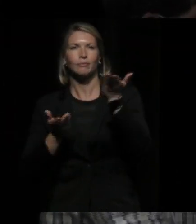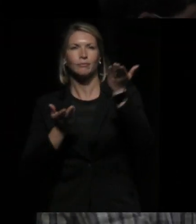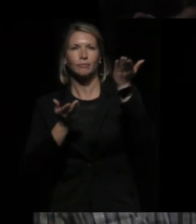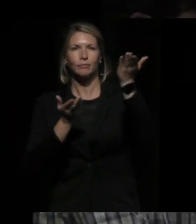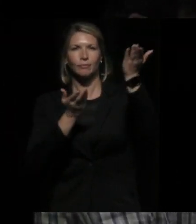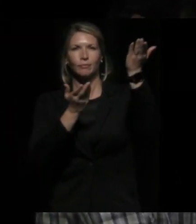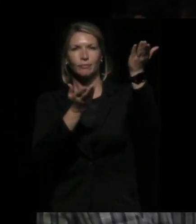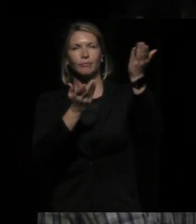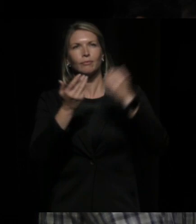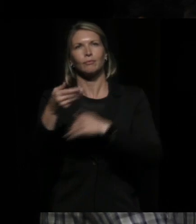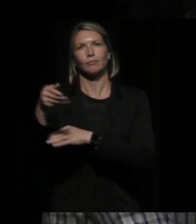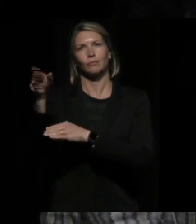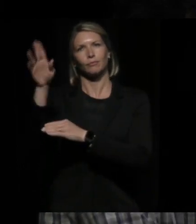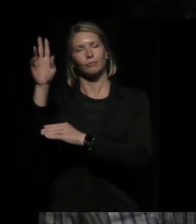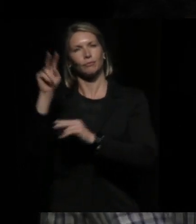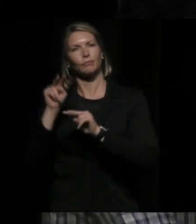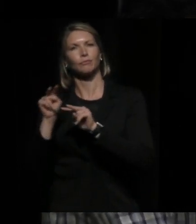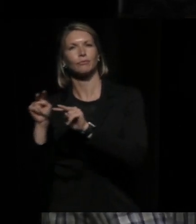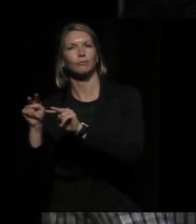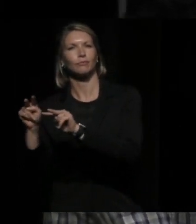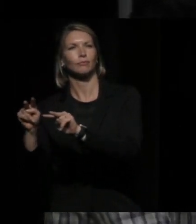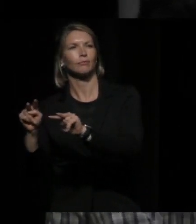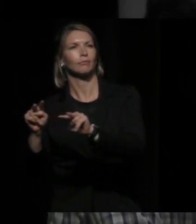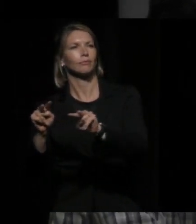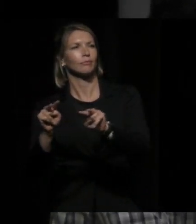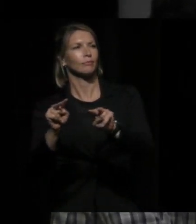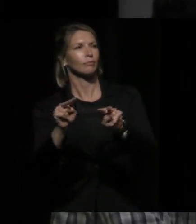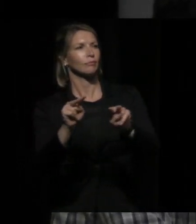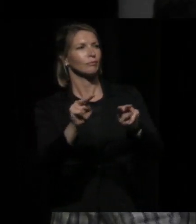heaven above, God